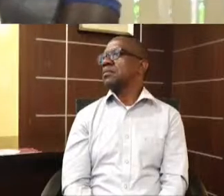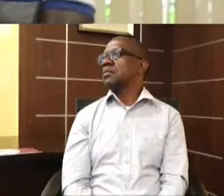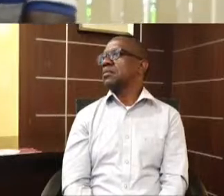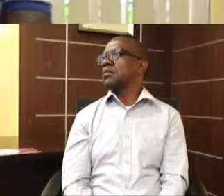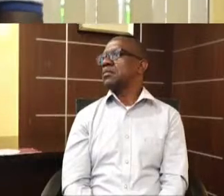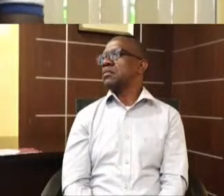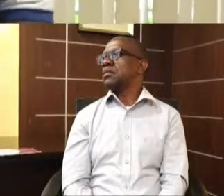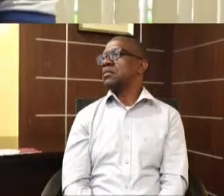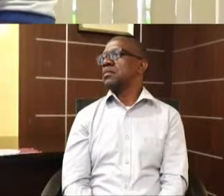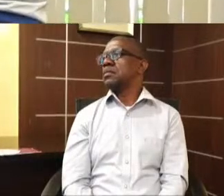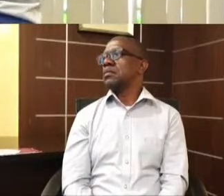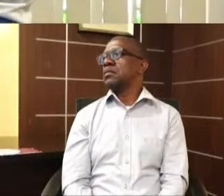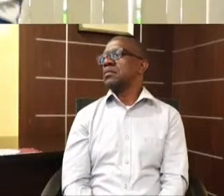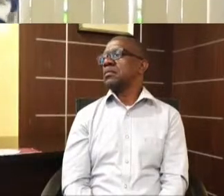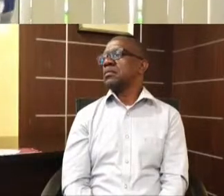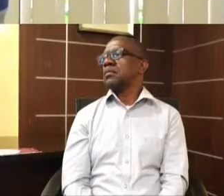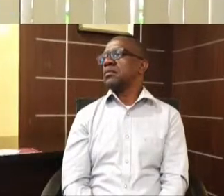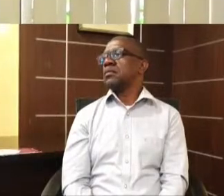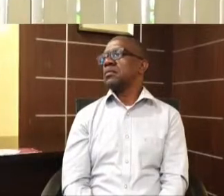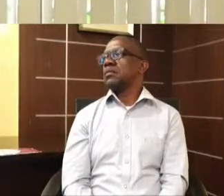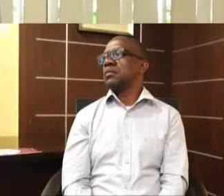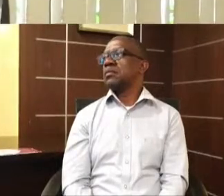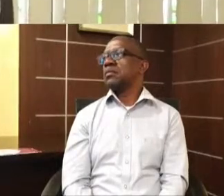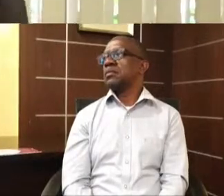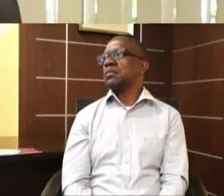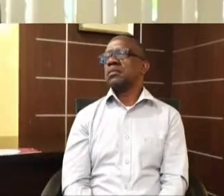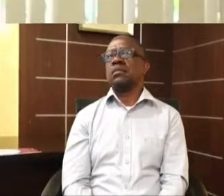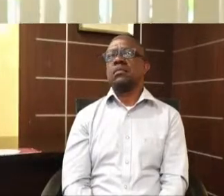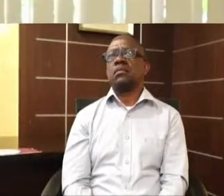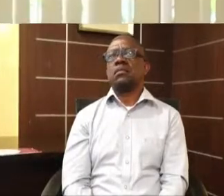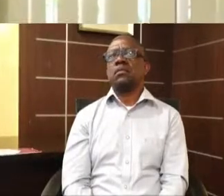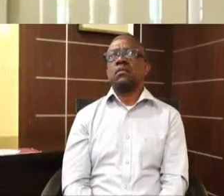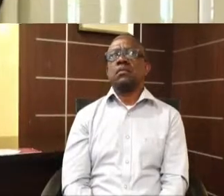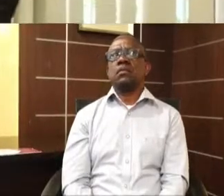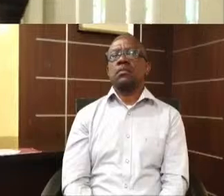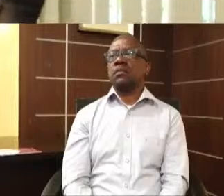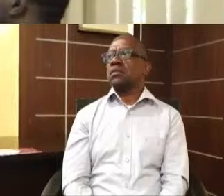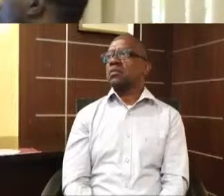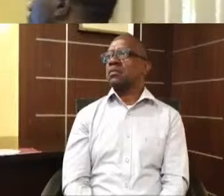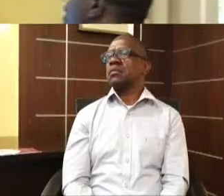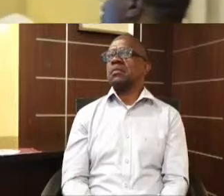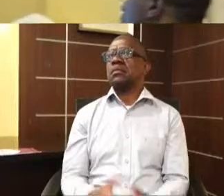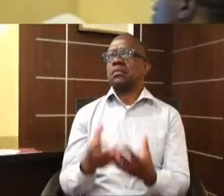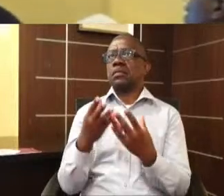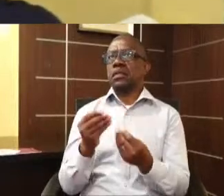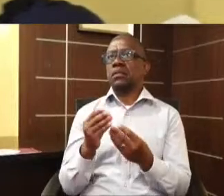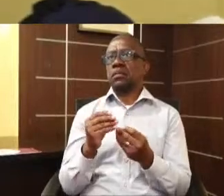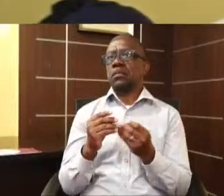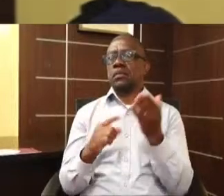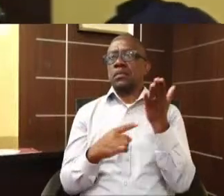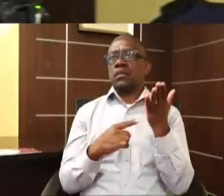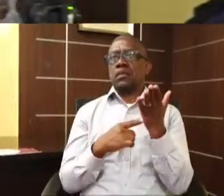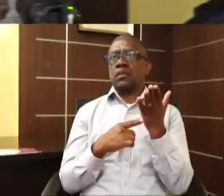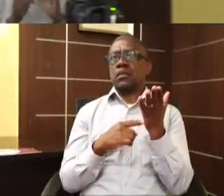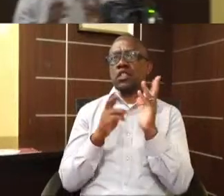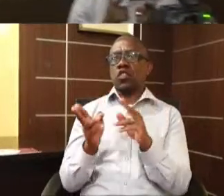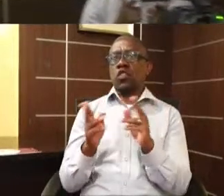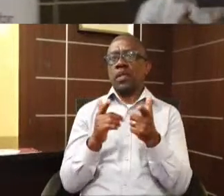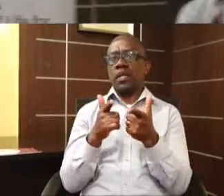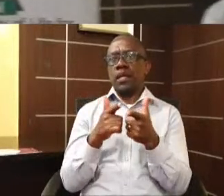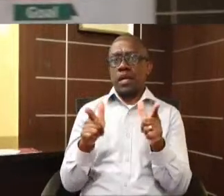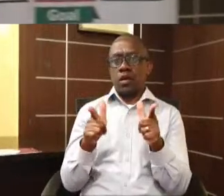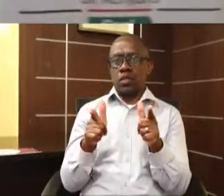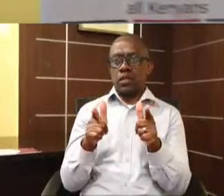and technical, but then I just want to say, yes, language, especially natural language processing, is a real